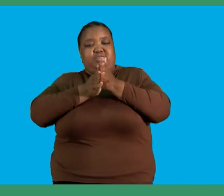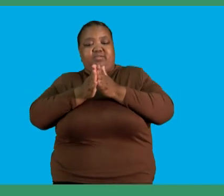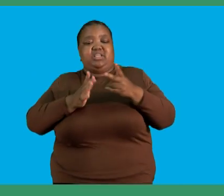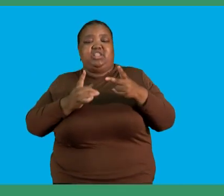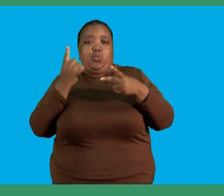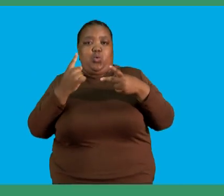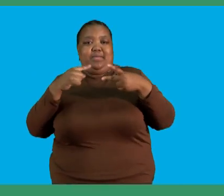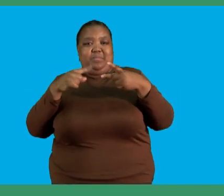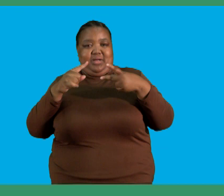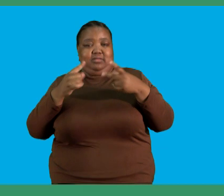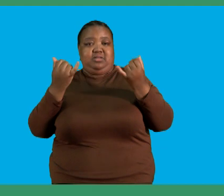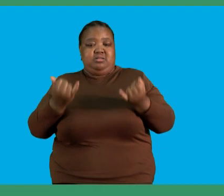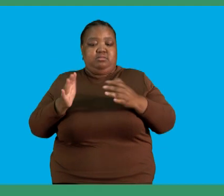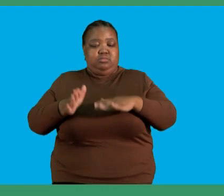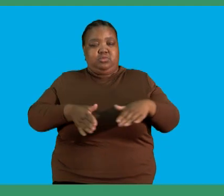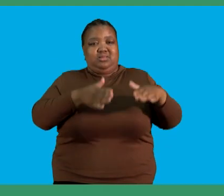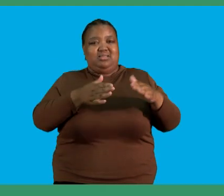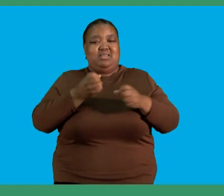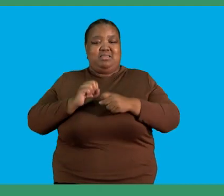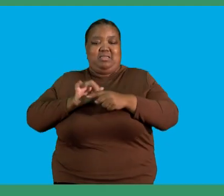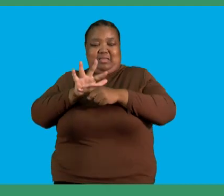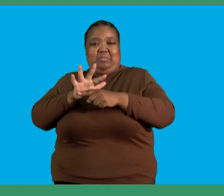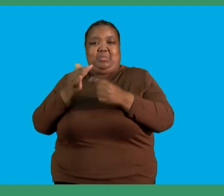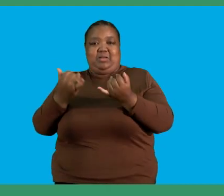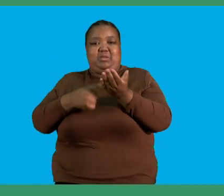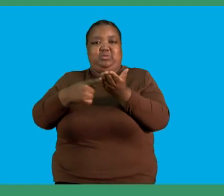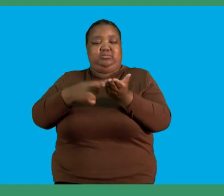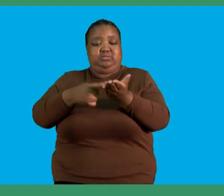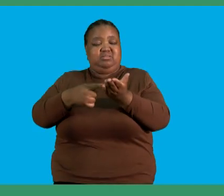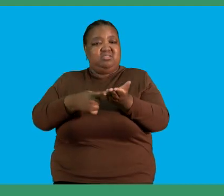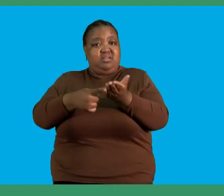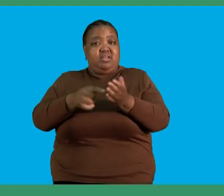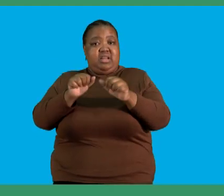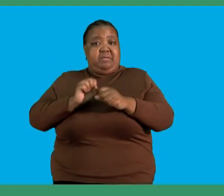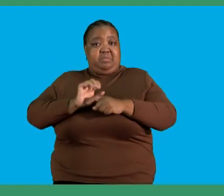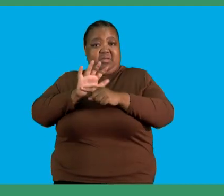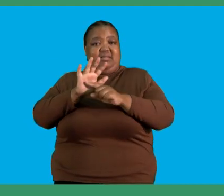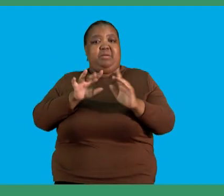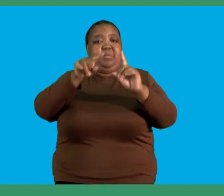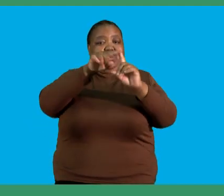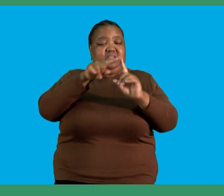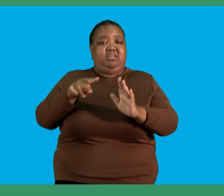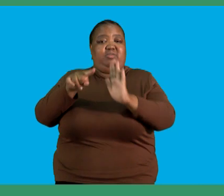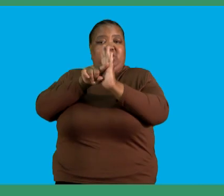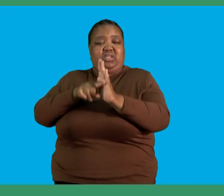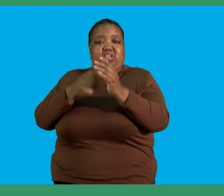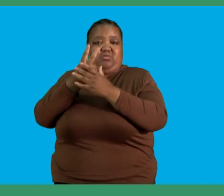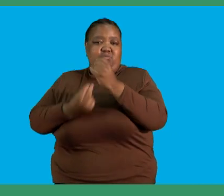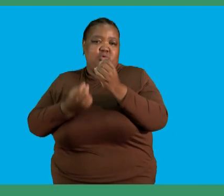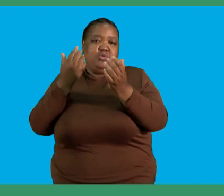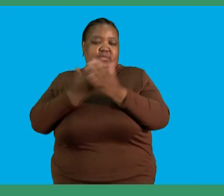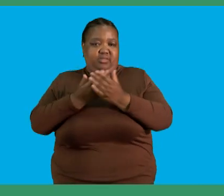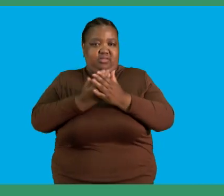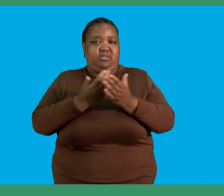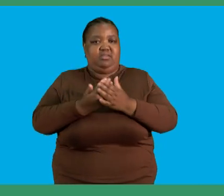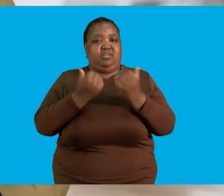the impact. Remember, with discussing the impact, you can provide positives only or negatives only, or a combination of both